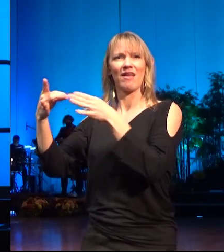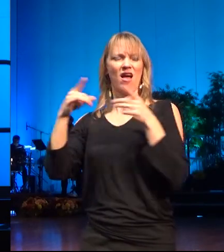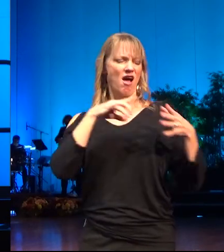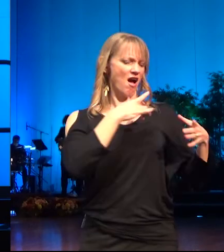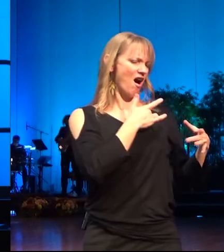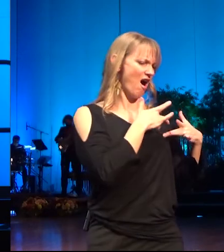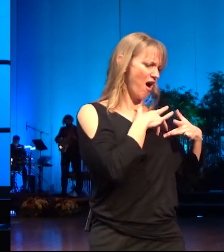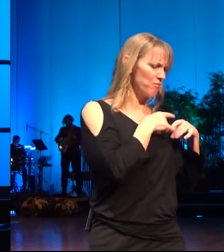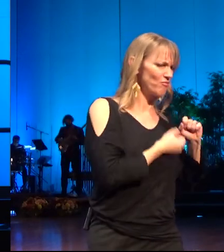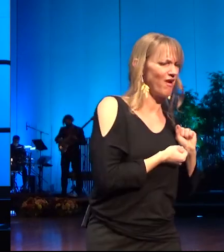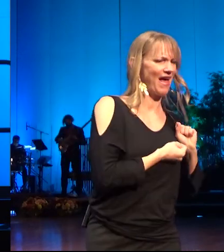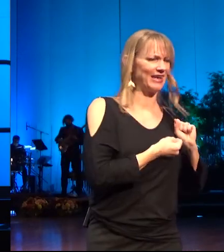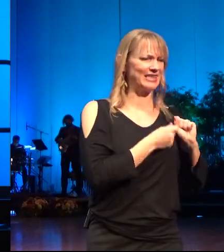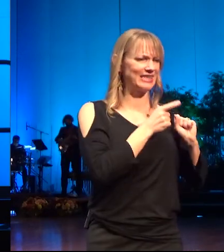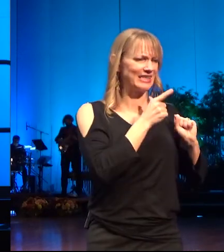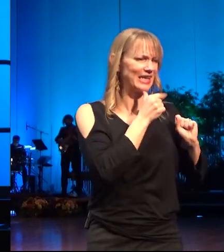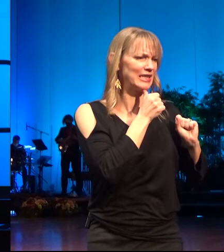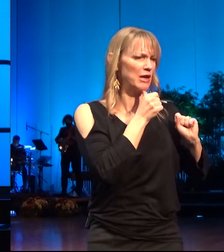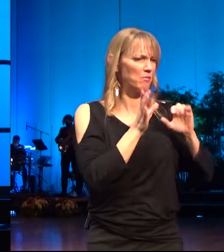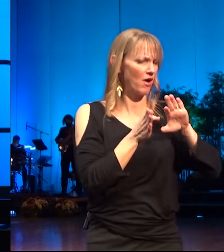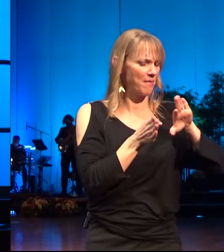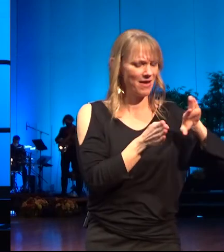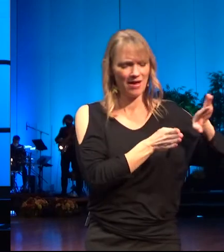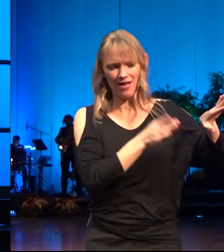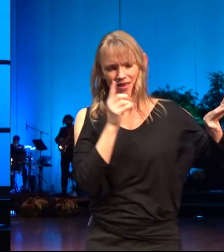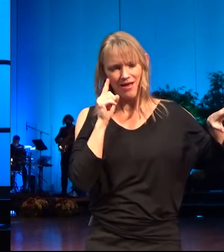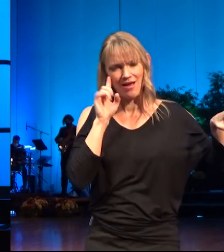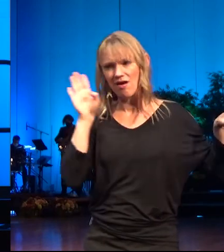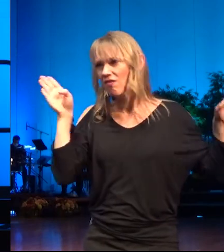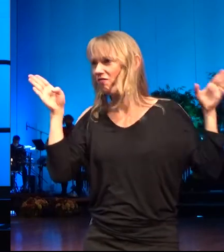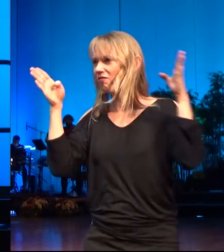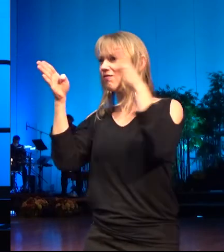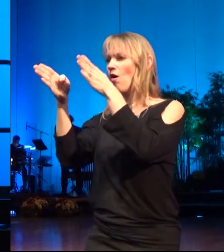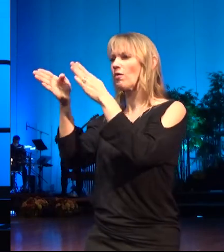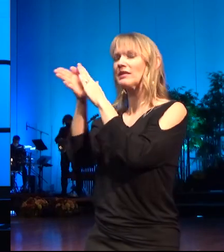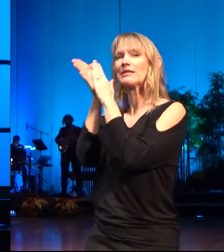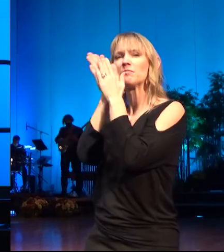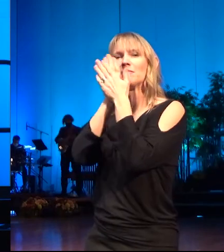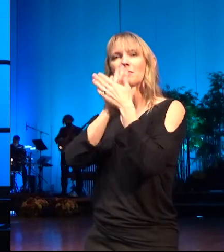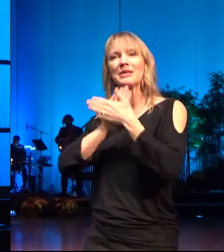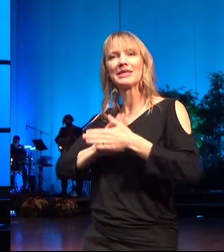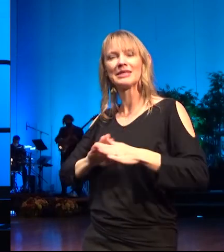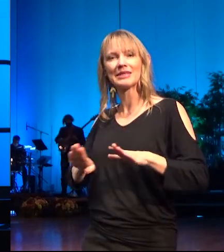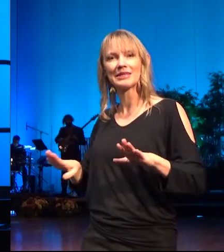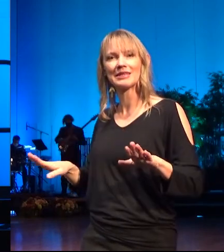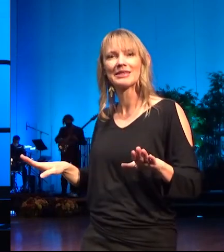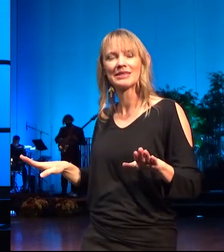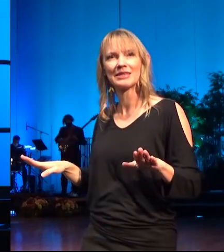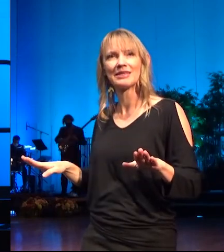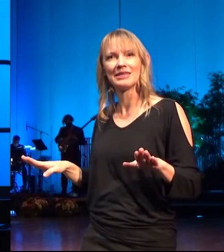As we turn from heartbreak and disappointment, we find peace.